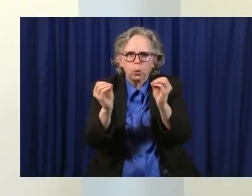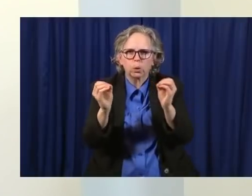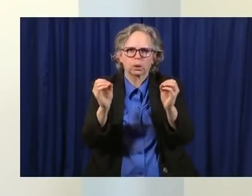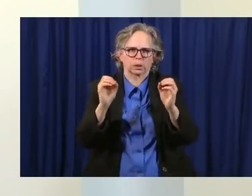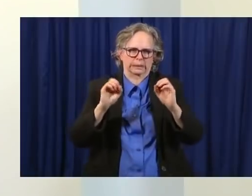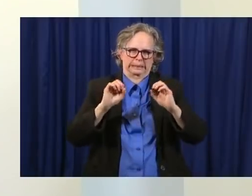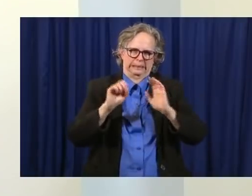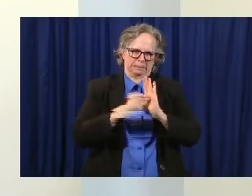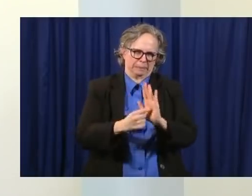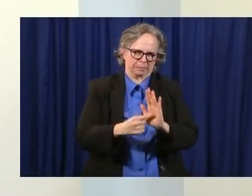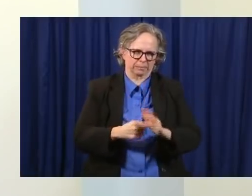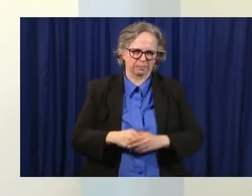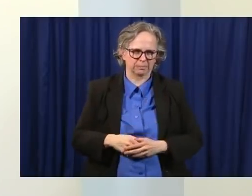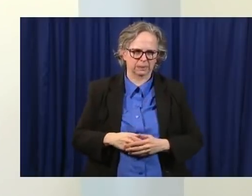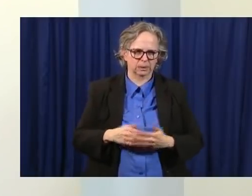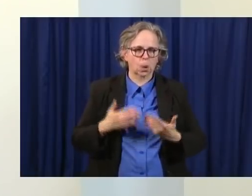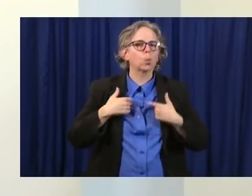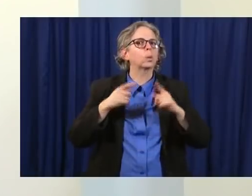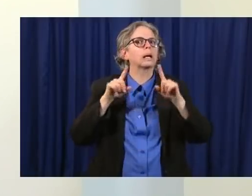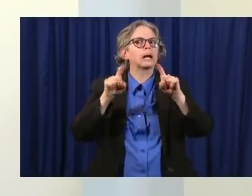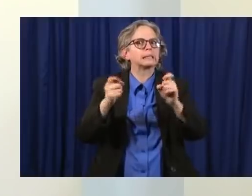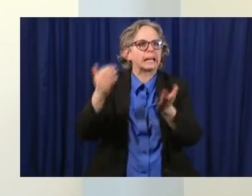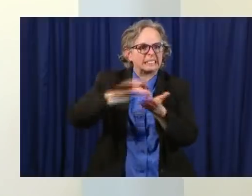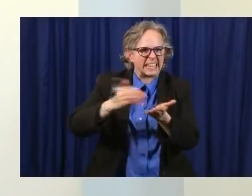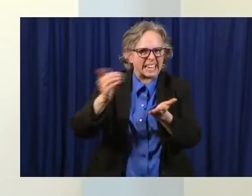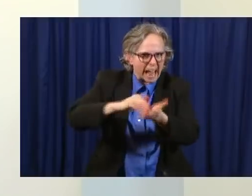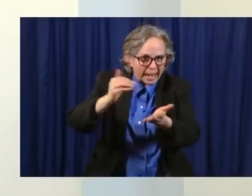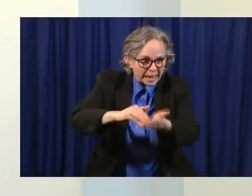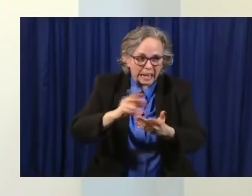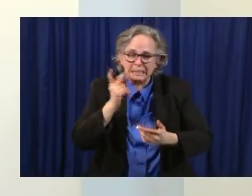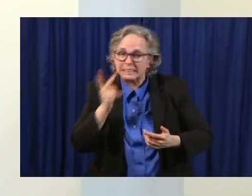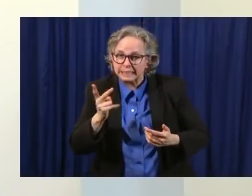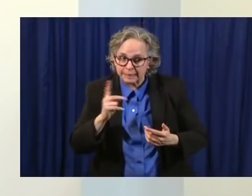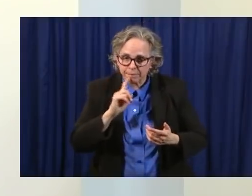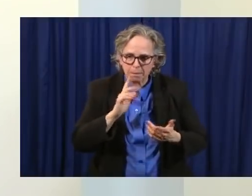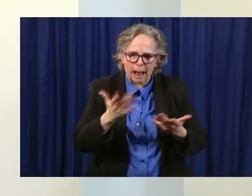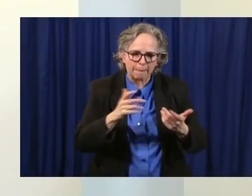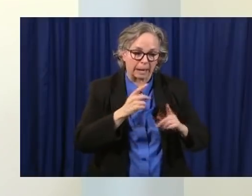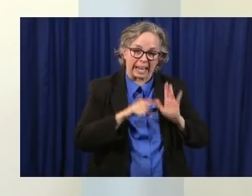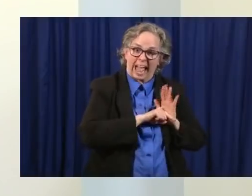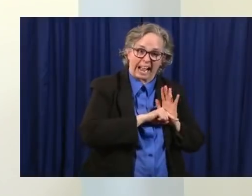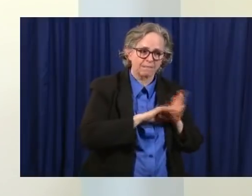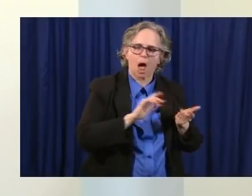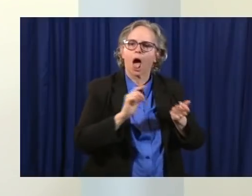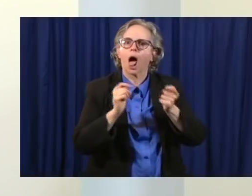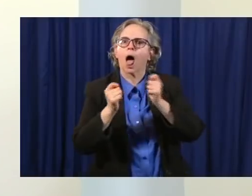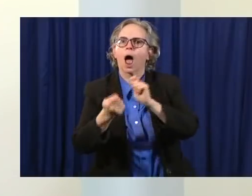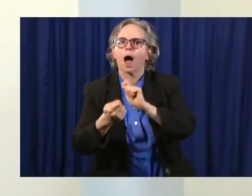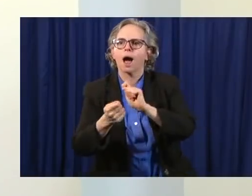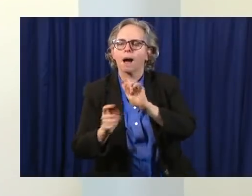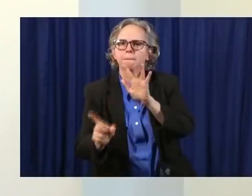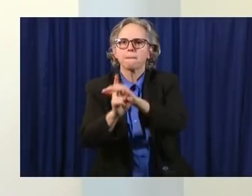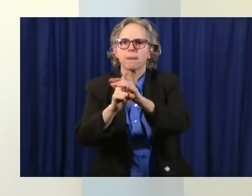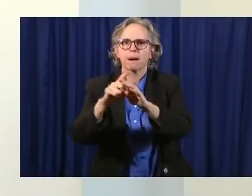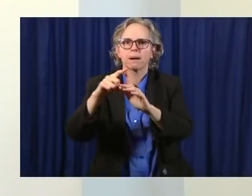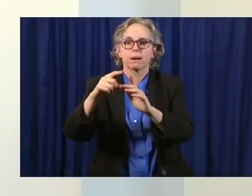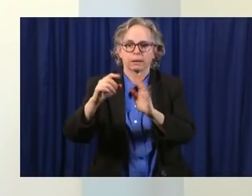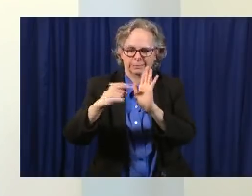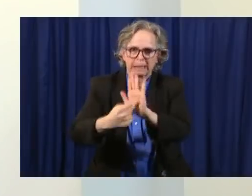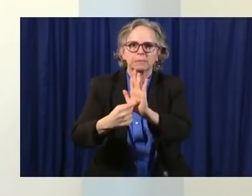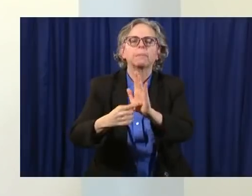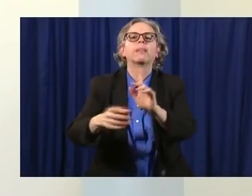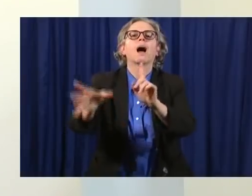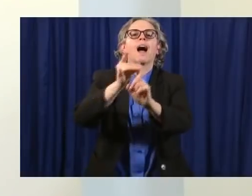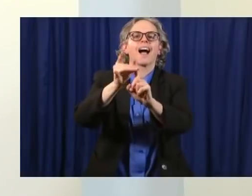to symptomatic or not. And so even a one point in time testing doesn't tell you all the information. The reason